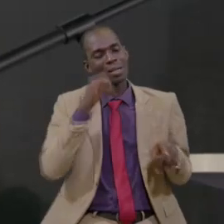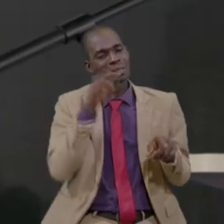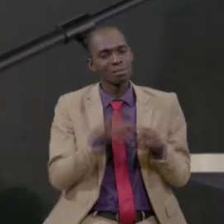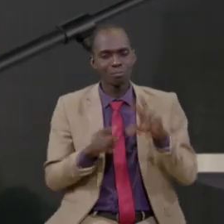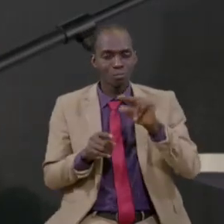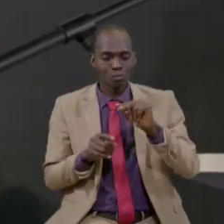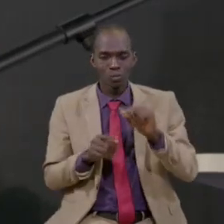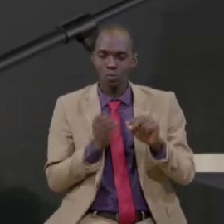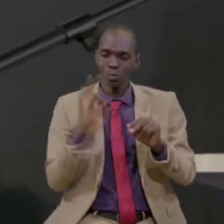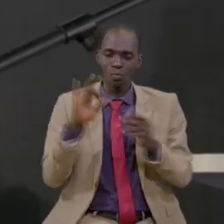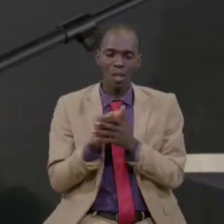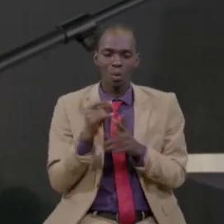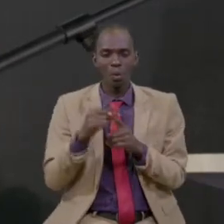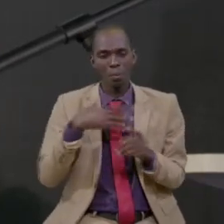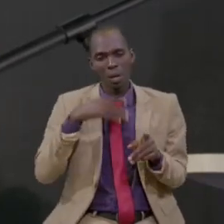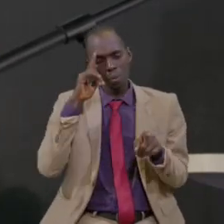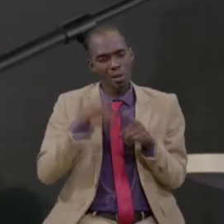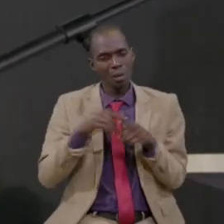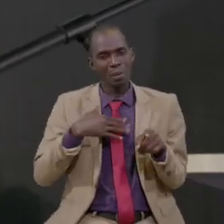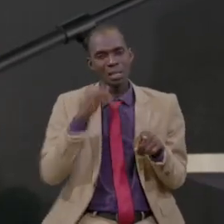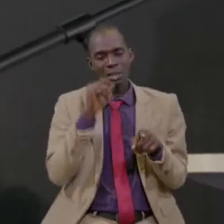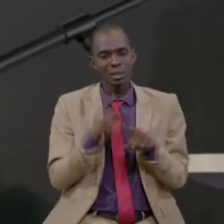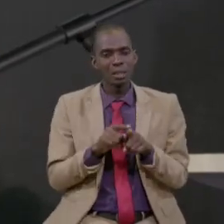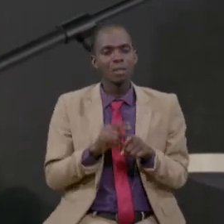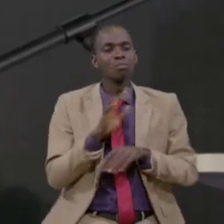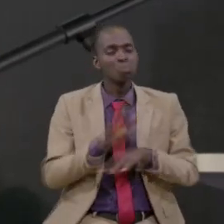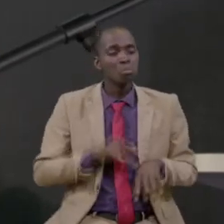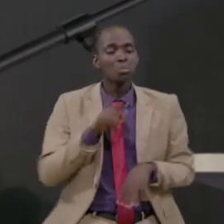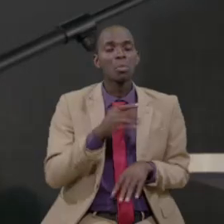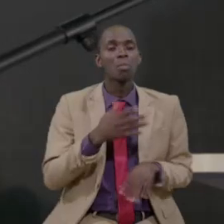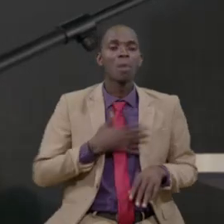I hear this is happening. Yes, pastor. But,